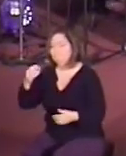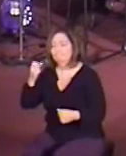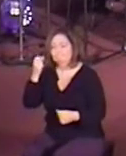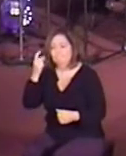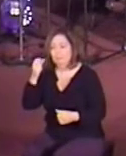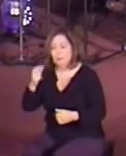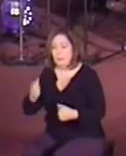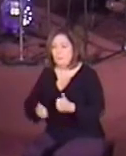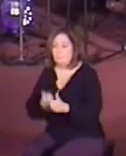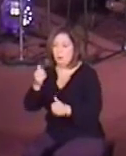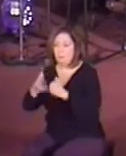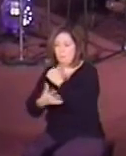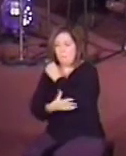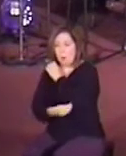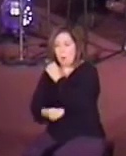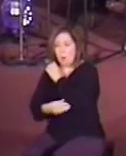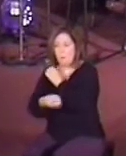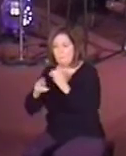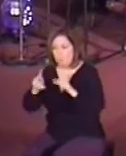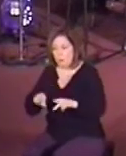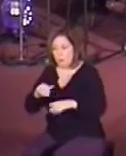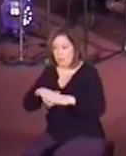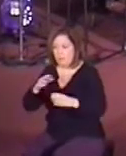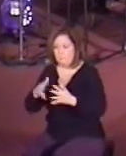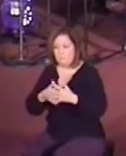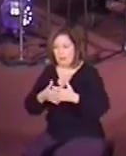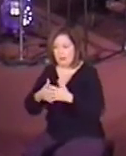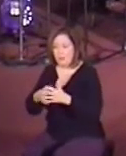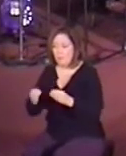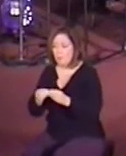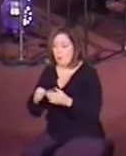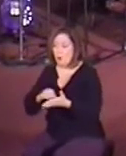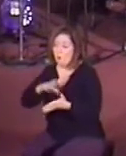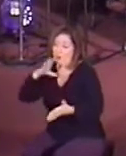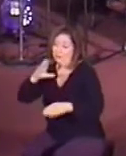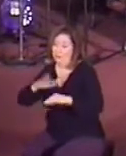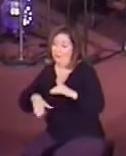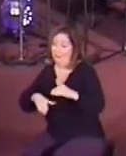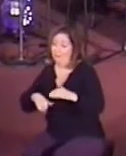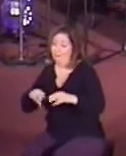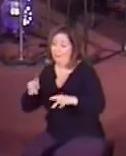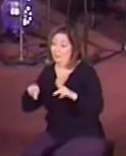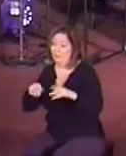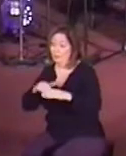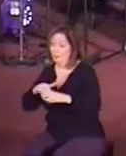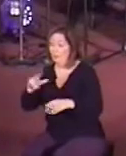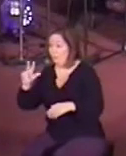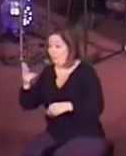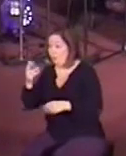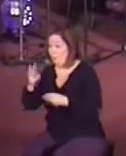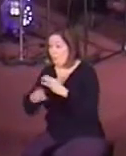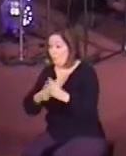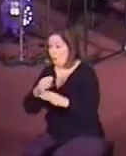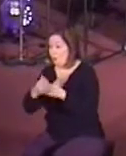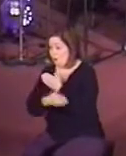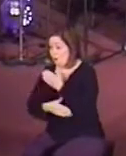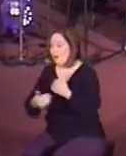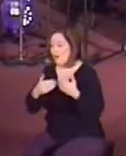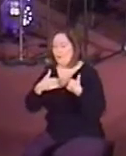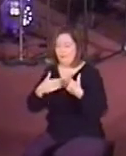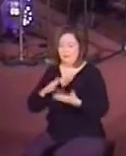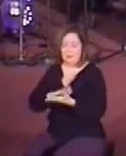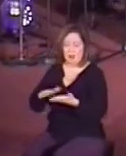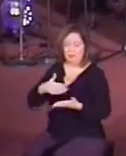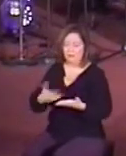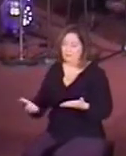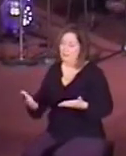is probably richest than a third of the world in third world countries. And we have things, we have luxuries, we have food, we